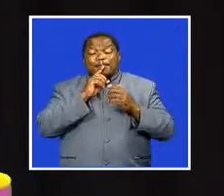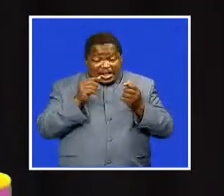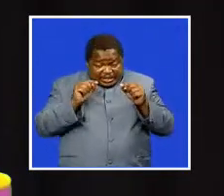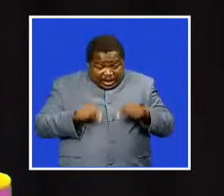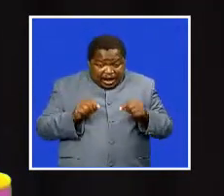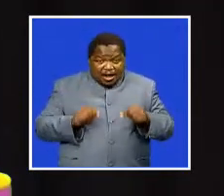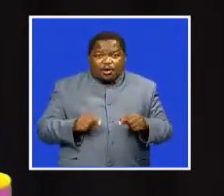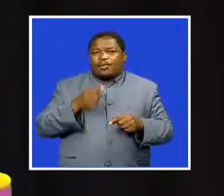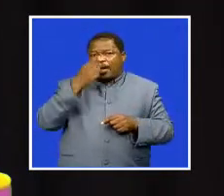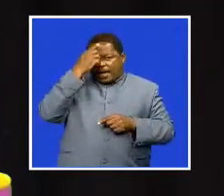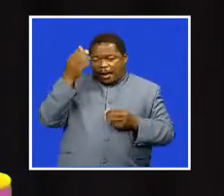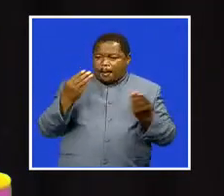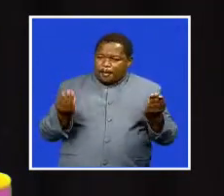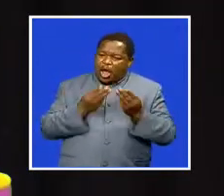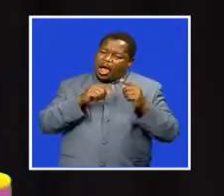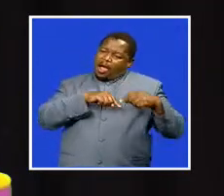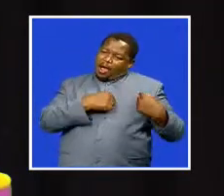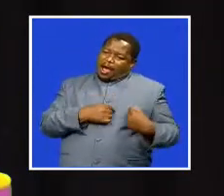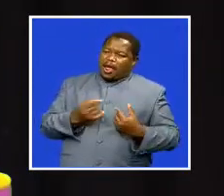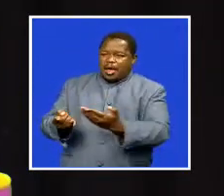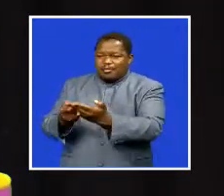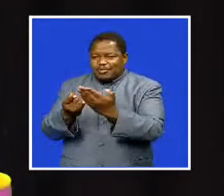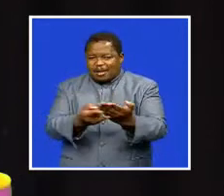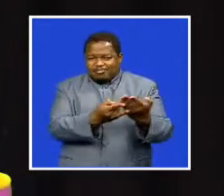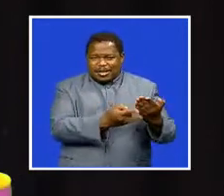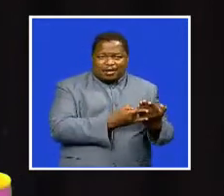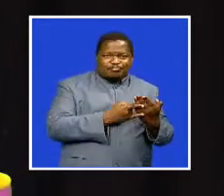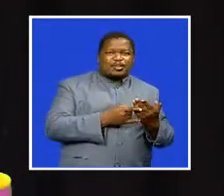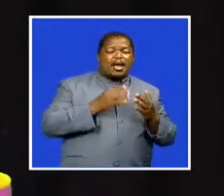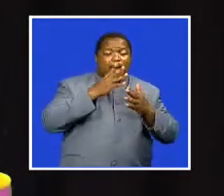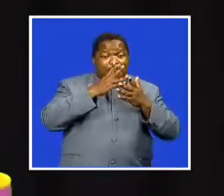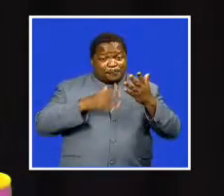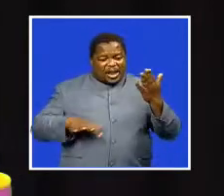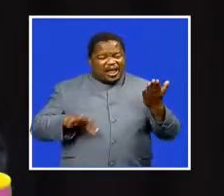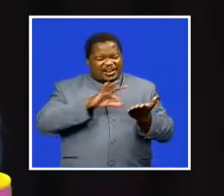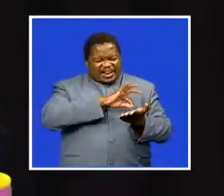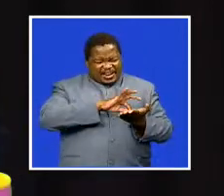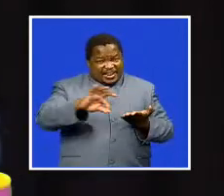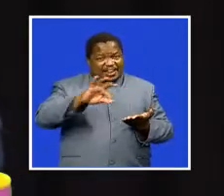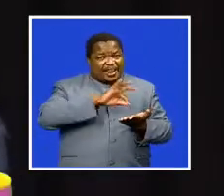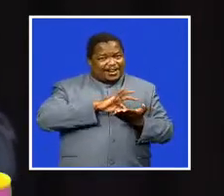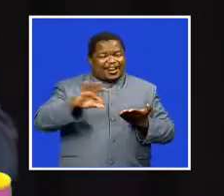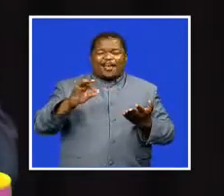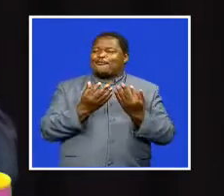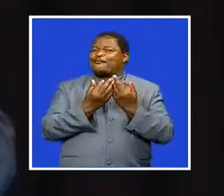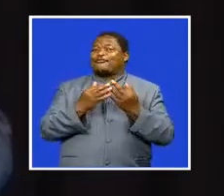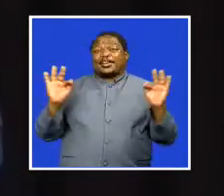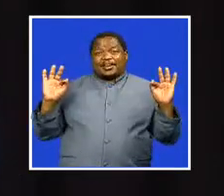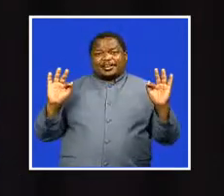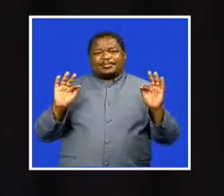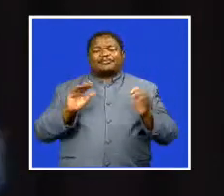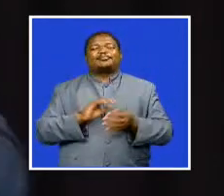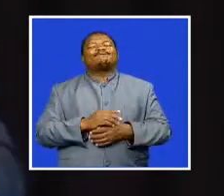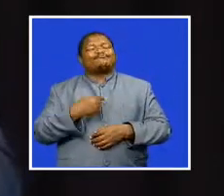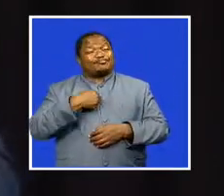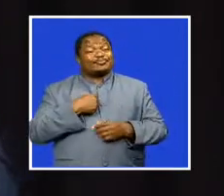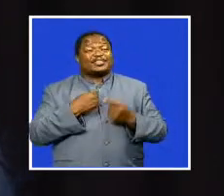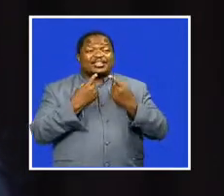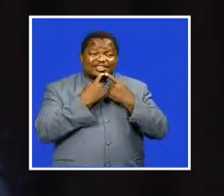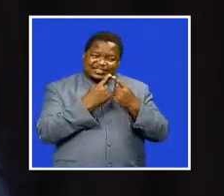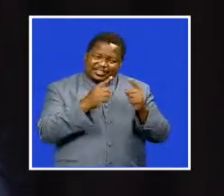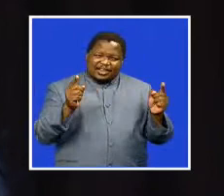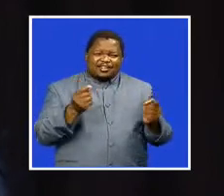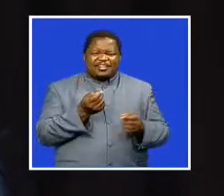ngalesinye isikhathi uma ungabatsheli bantu bayibangadi bacabange nje ukuthi awukude